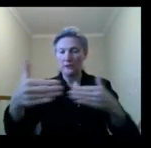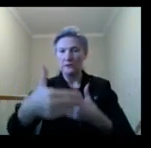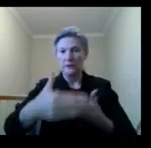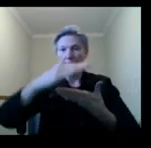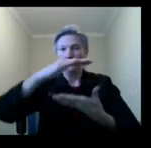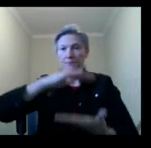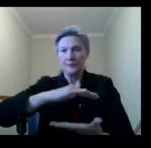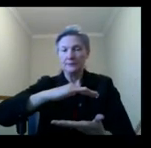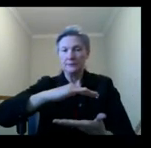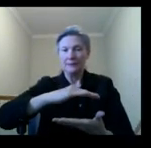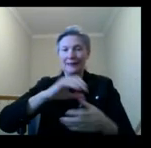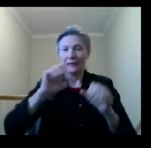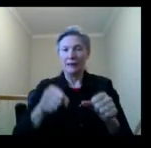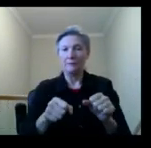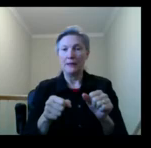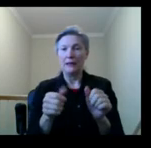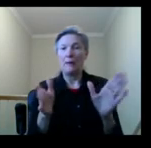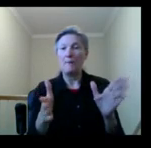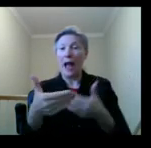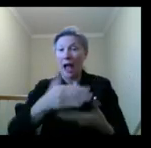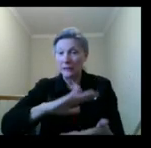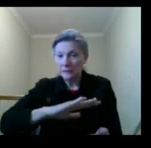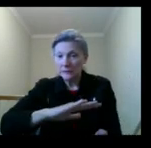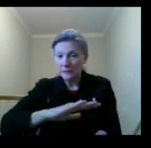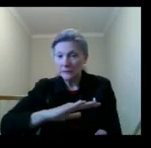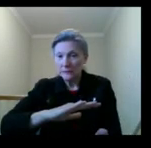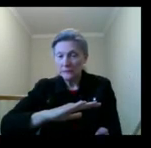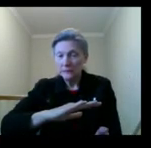are, it can be boxes.